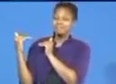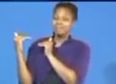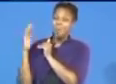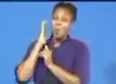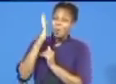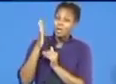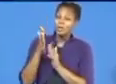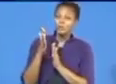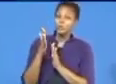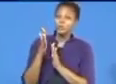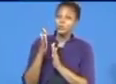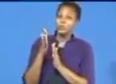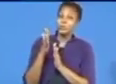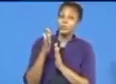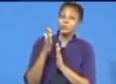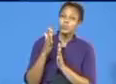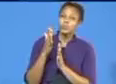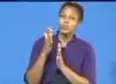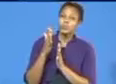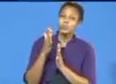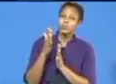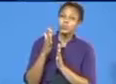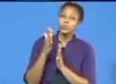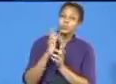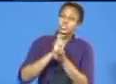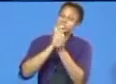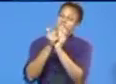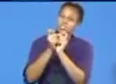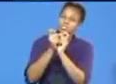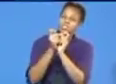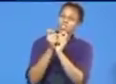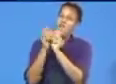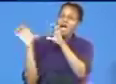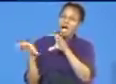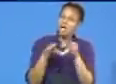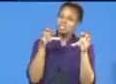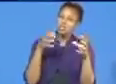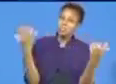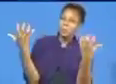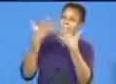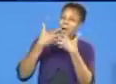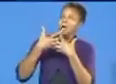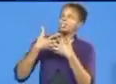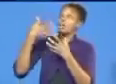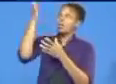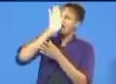Will you bring your actions in harmony with God's divine instructions?